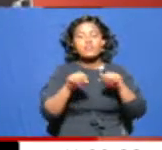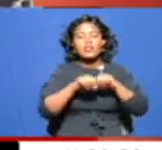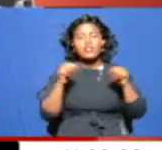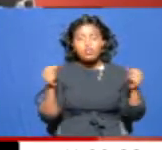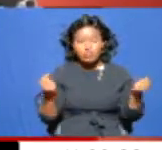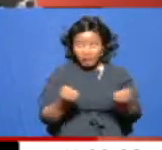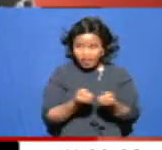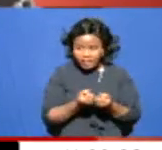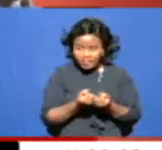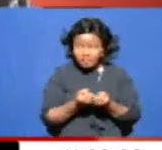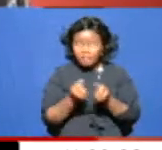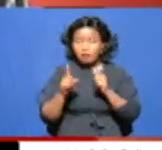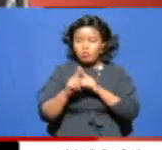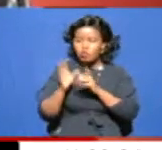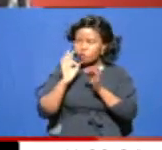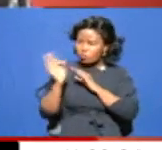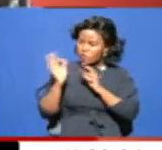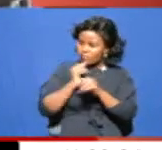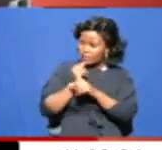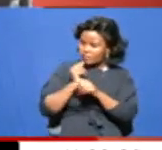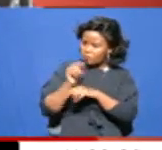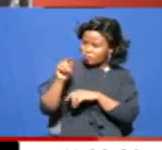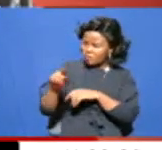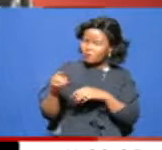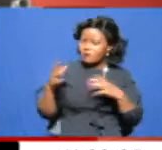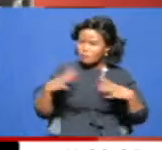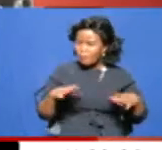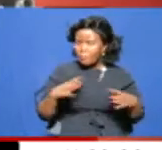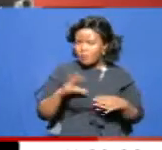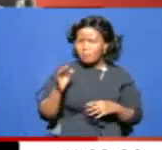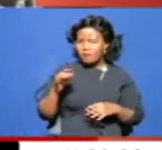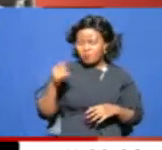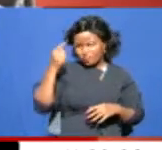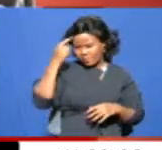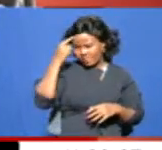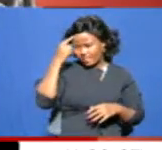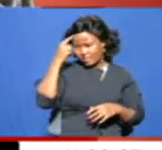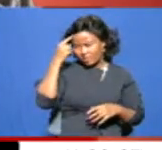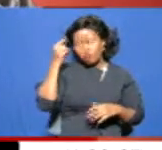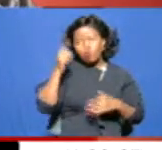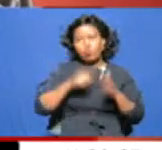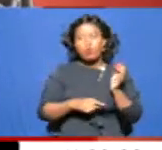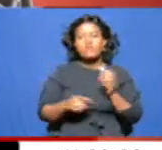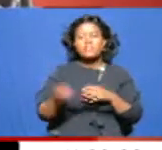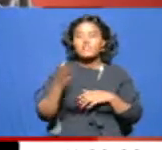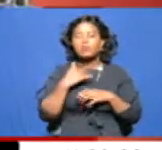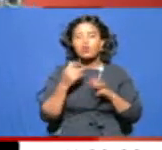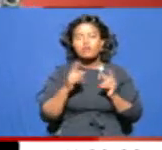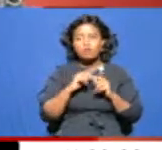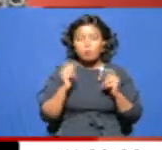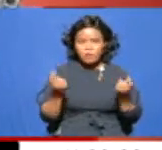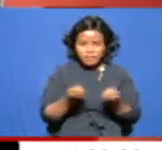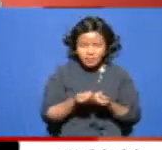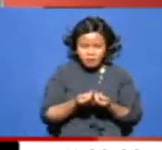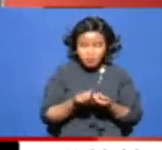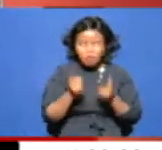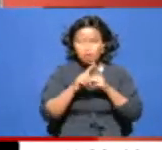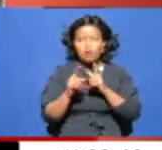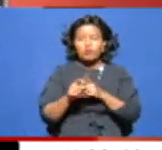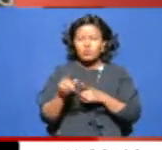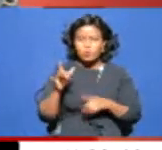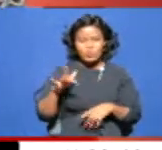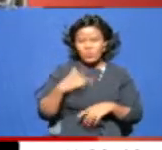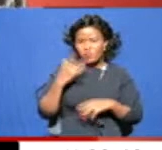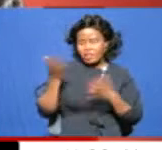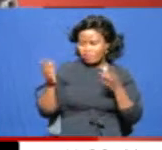that, people have a feeling of what they want from the team. They demand to watch the team. They feel that they are part of the